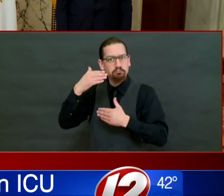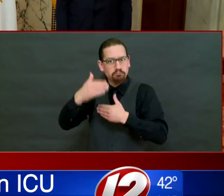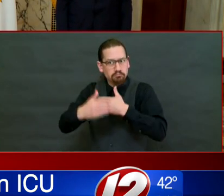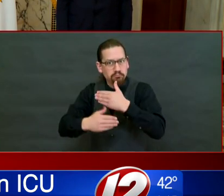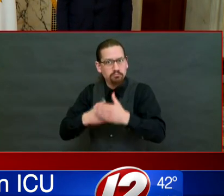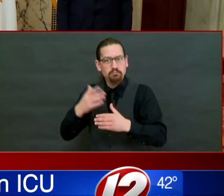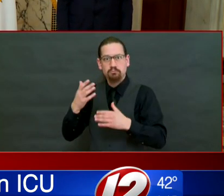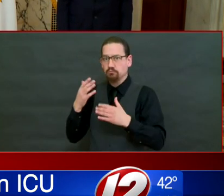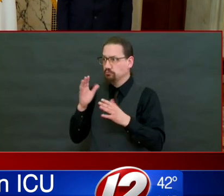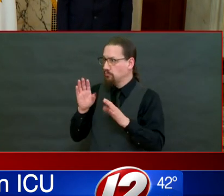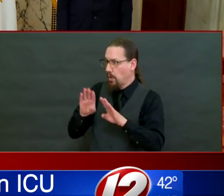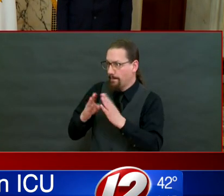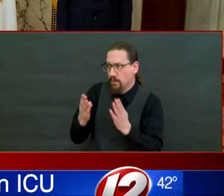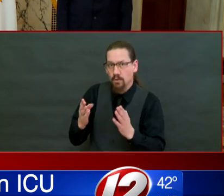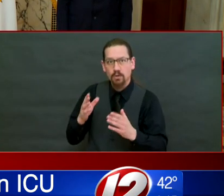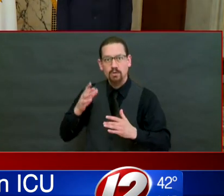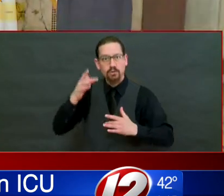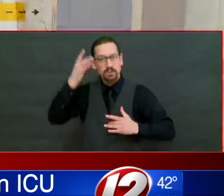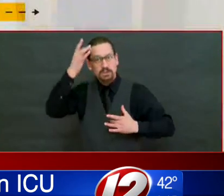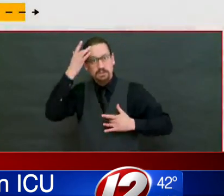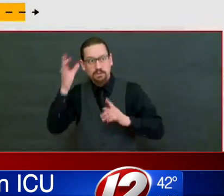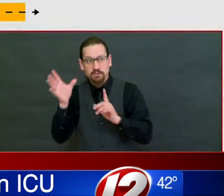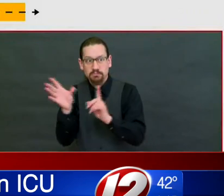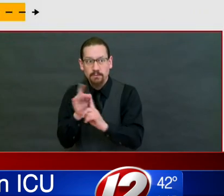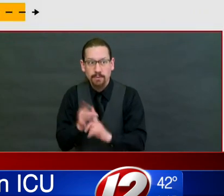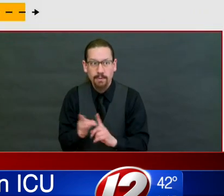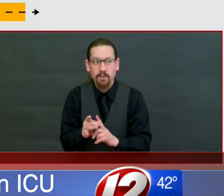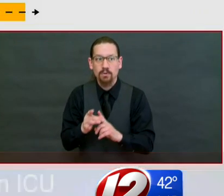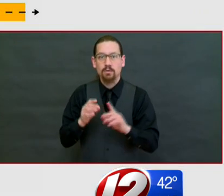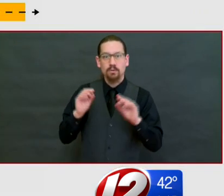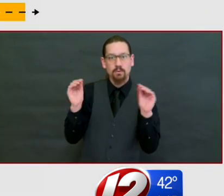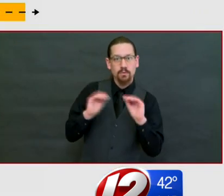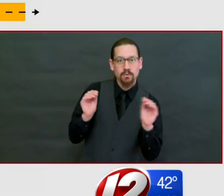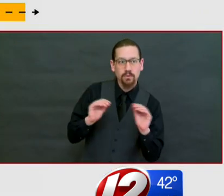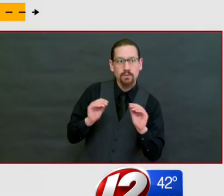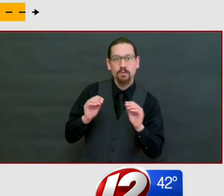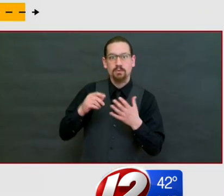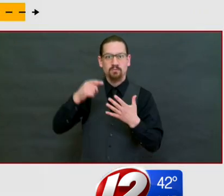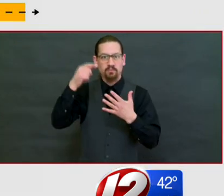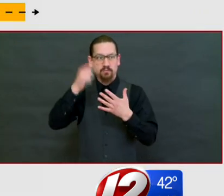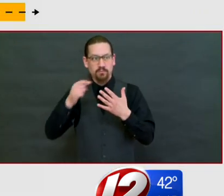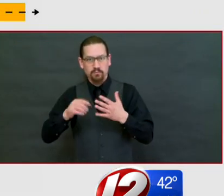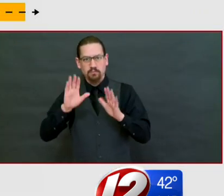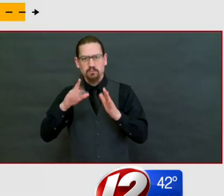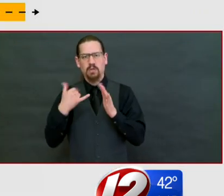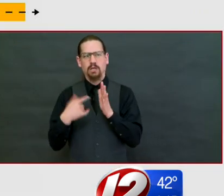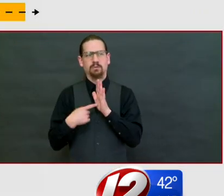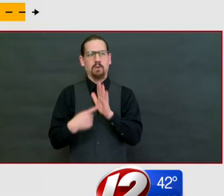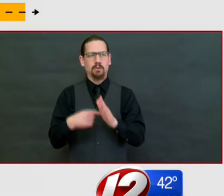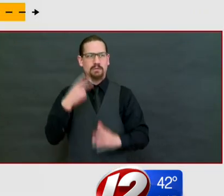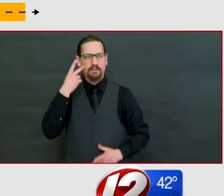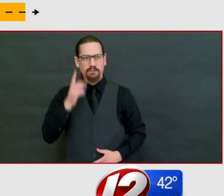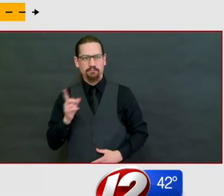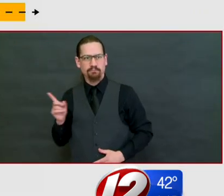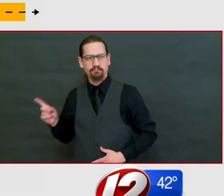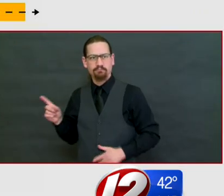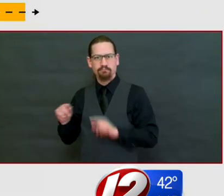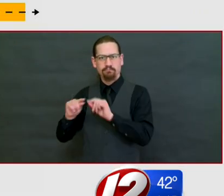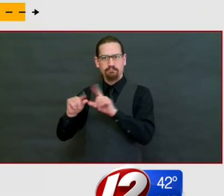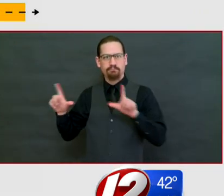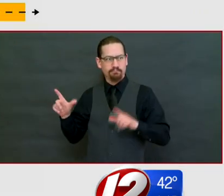So I'd like you to put the timeline on the screen, please, and I want to take a second to go through how we think about